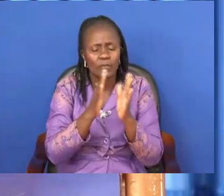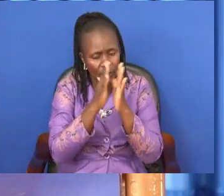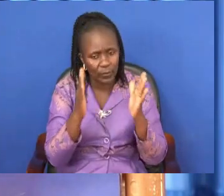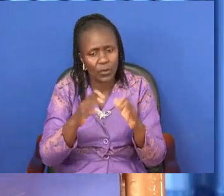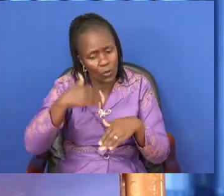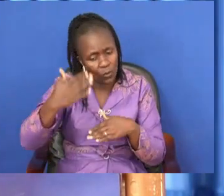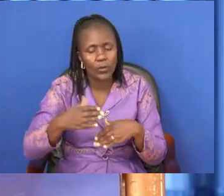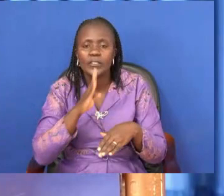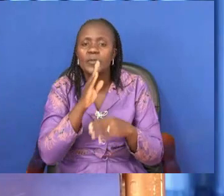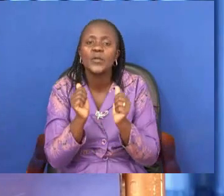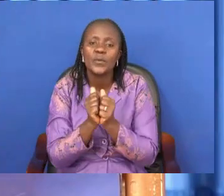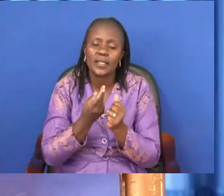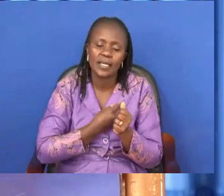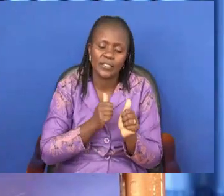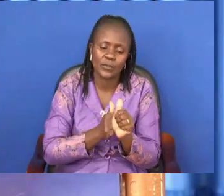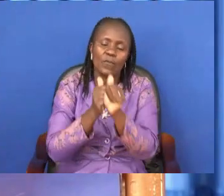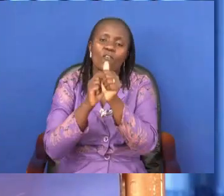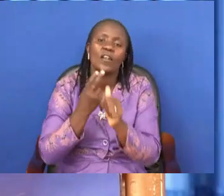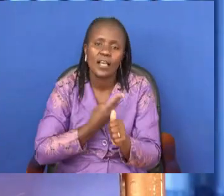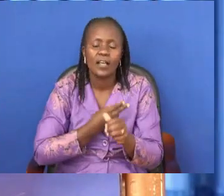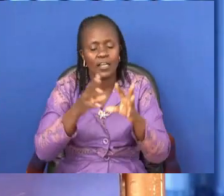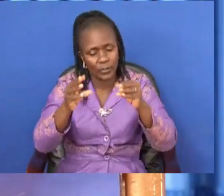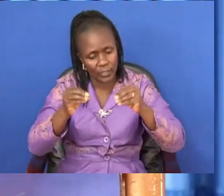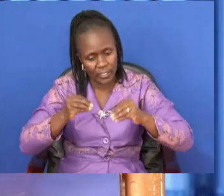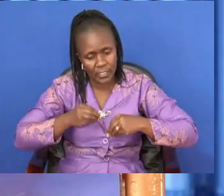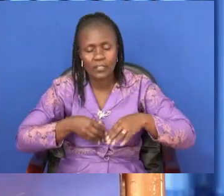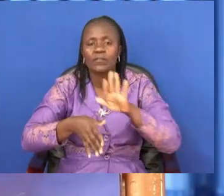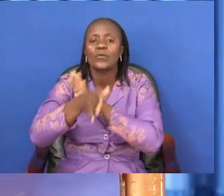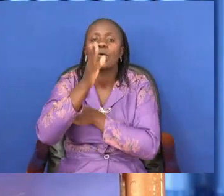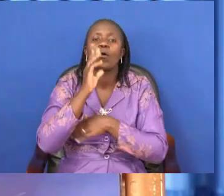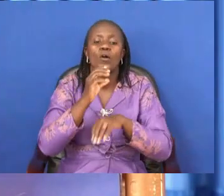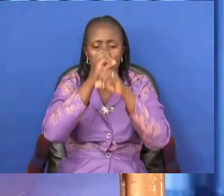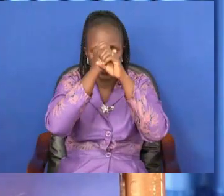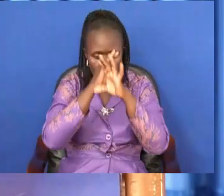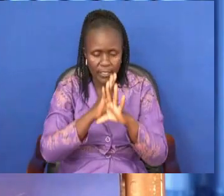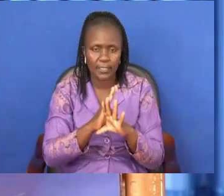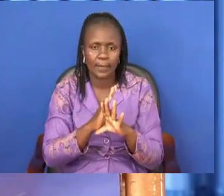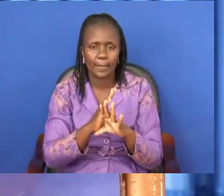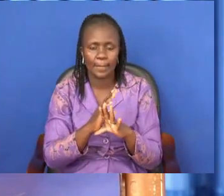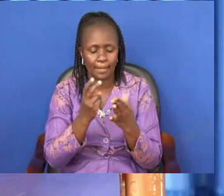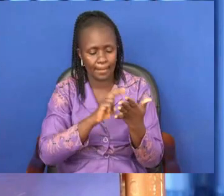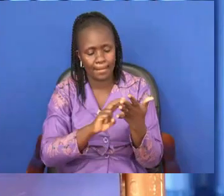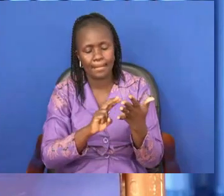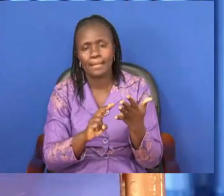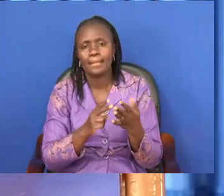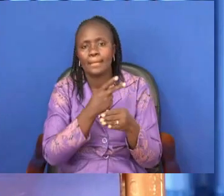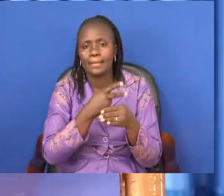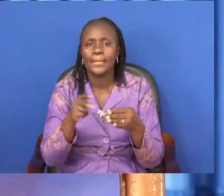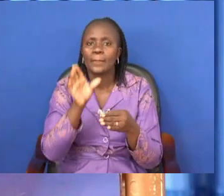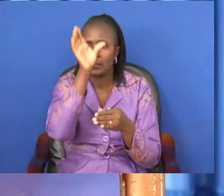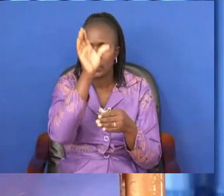because you are always there to follow us and to receive God's blessing. Let me read Psalms